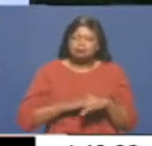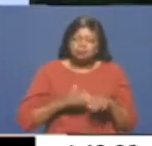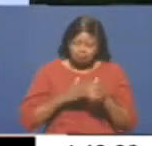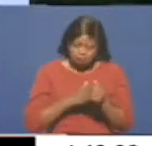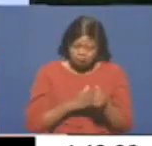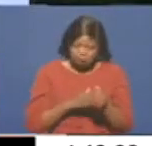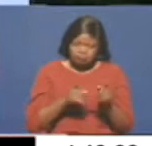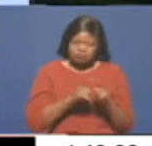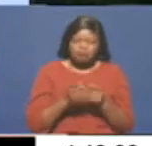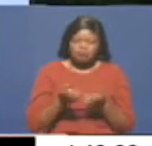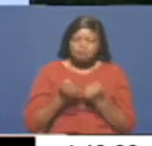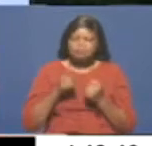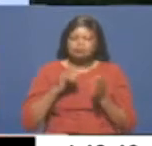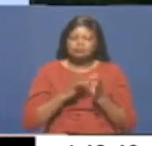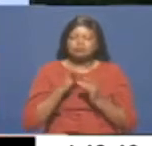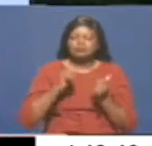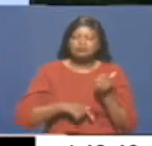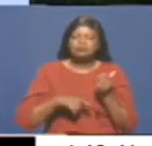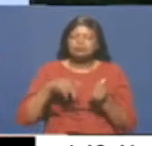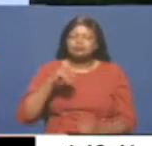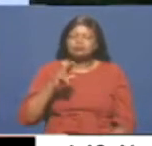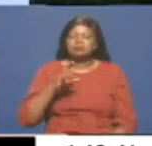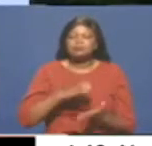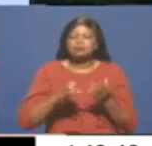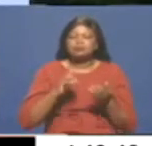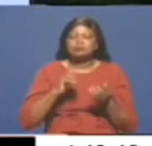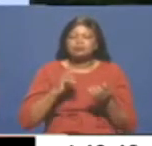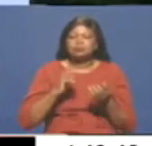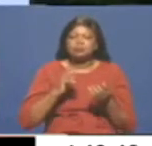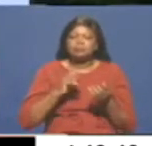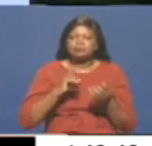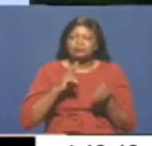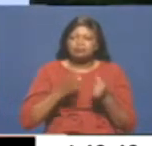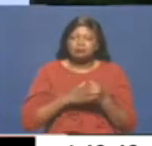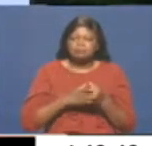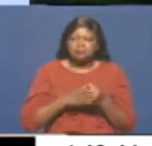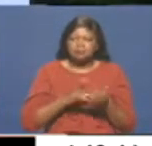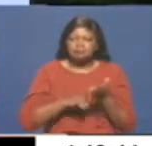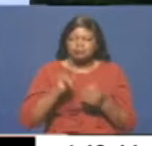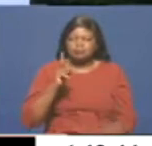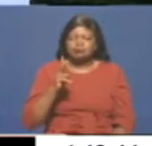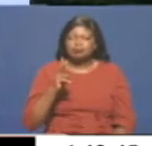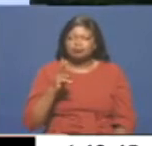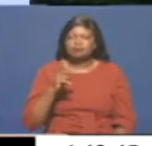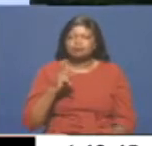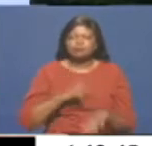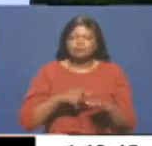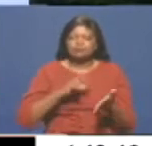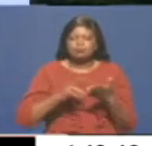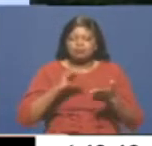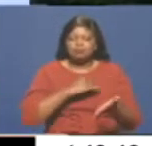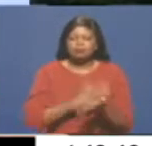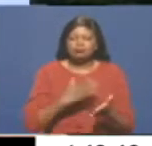chapter 29 verse 2, when the righteous are in authority, the people rejoice. But